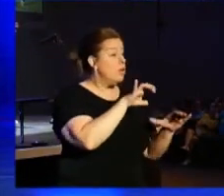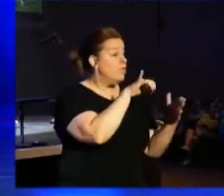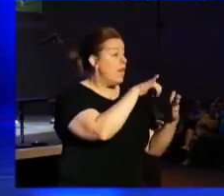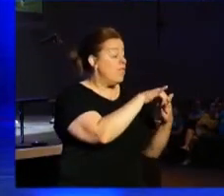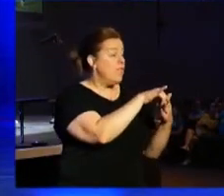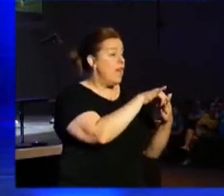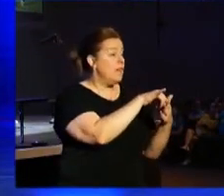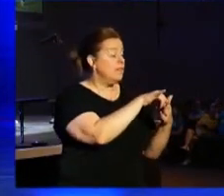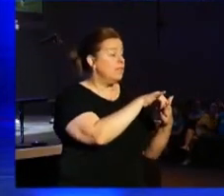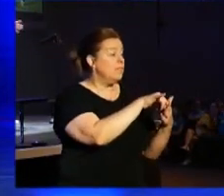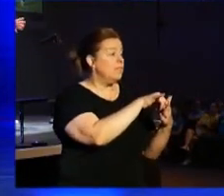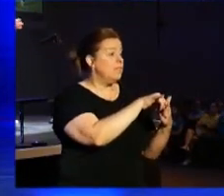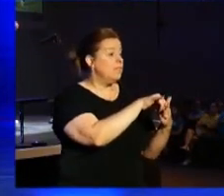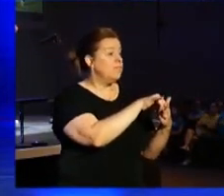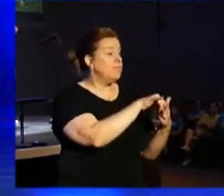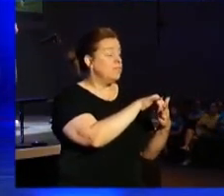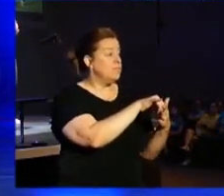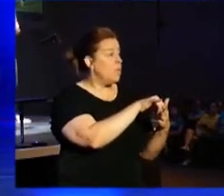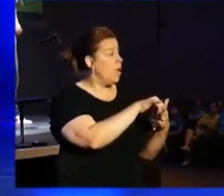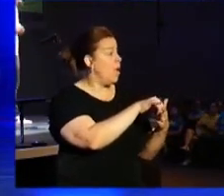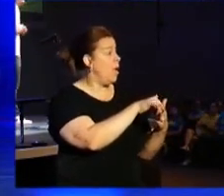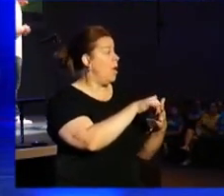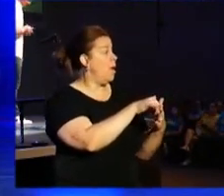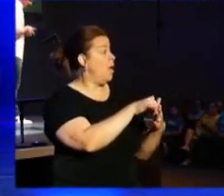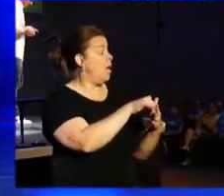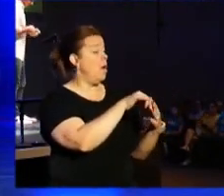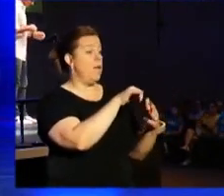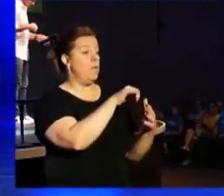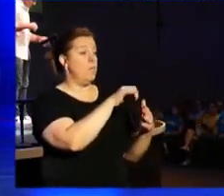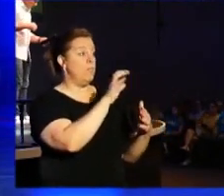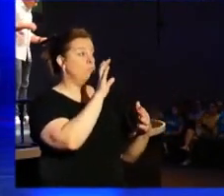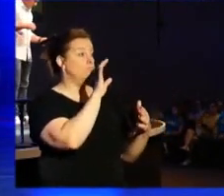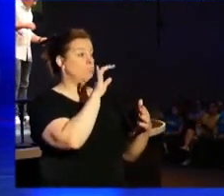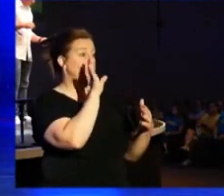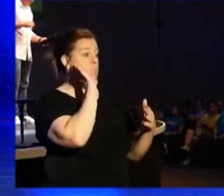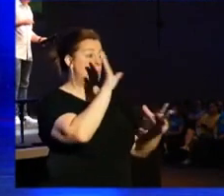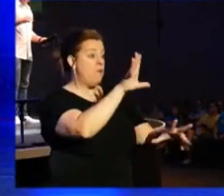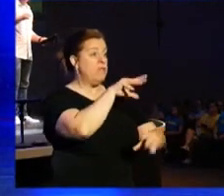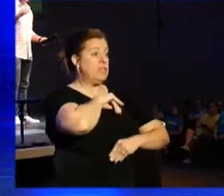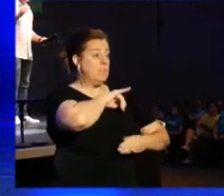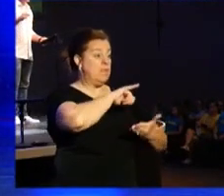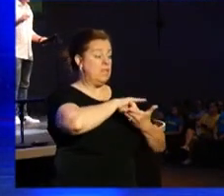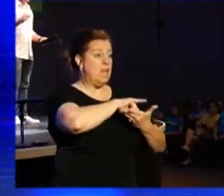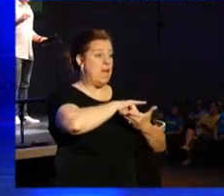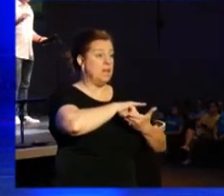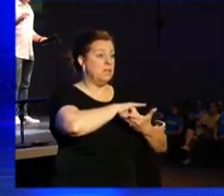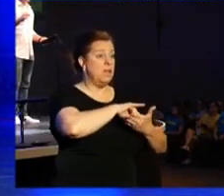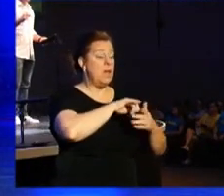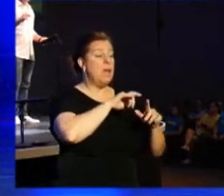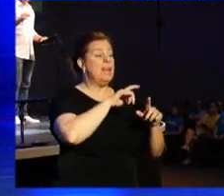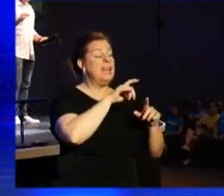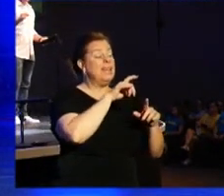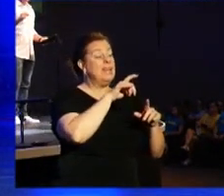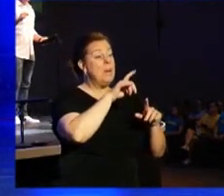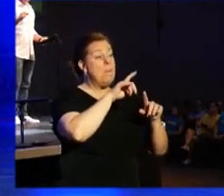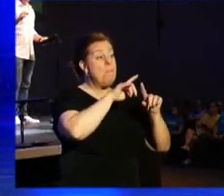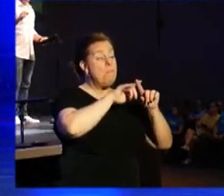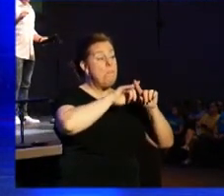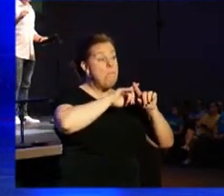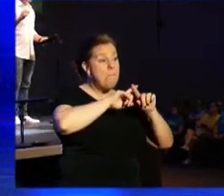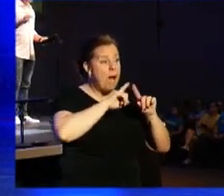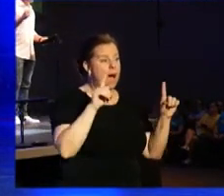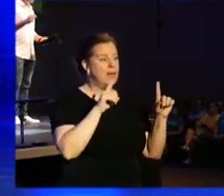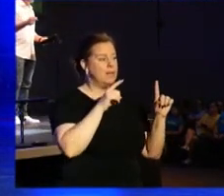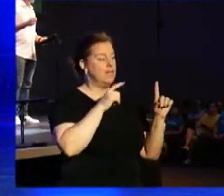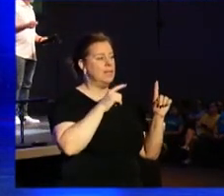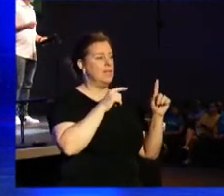those, and it would have been pretty acceptable by the world's standards. Instead,